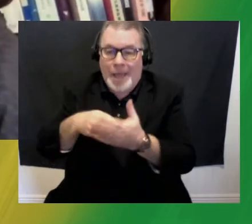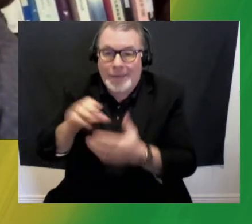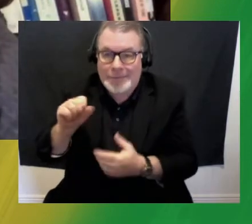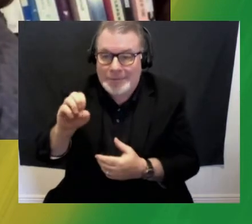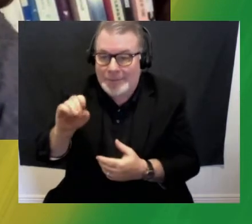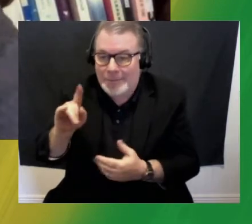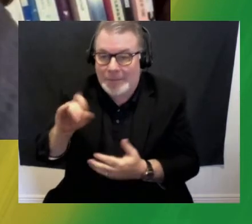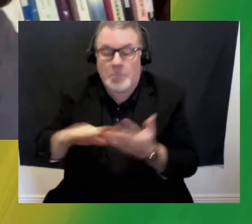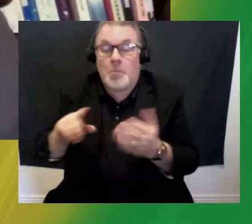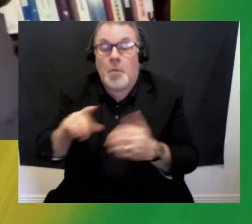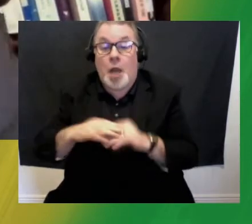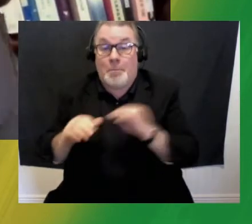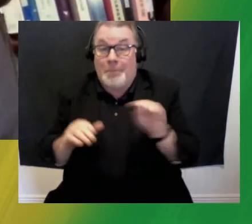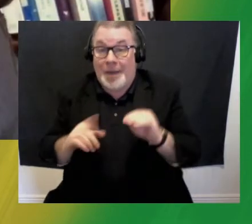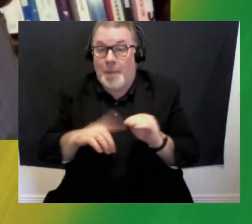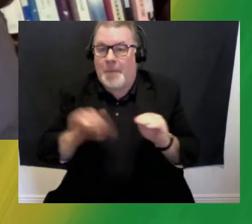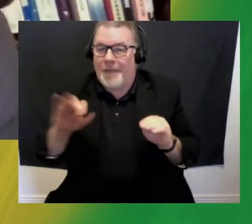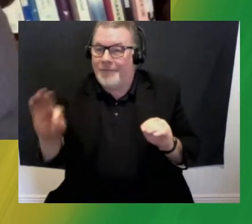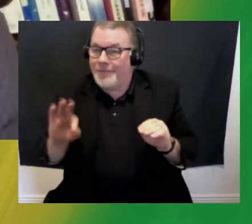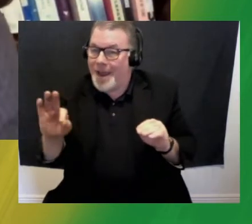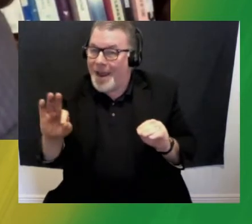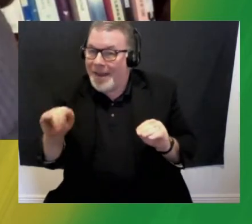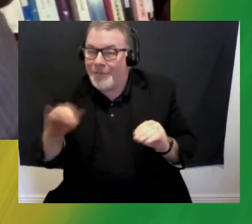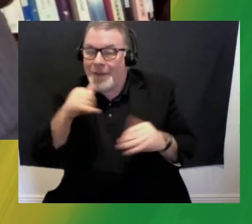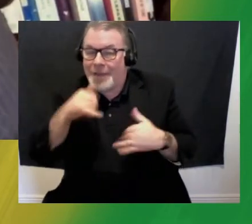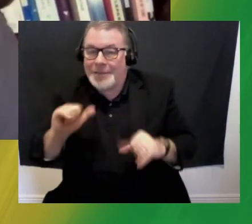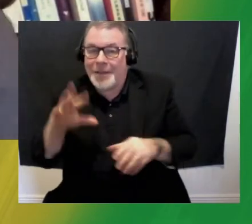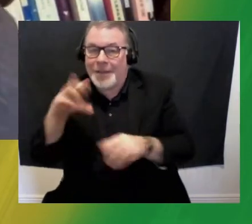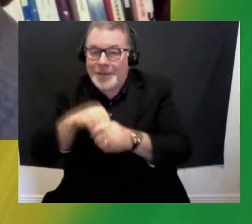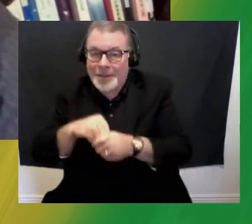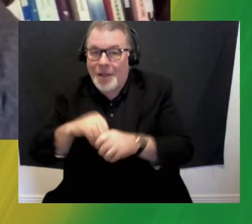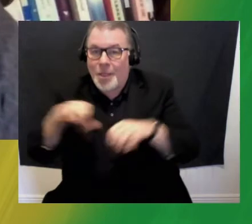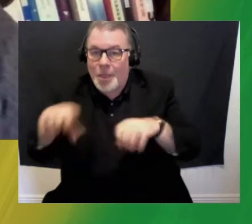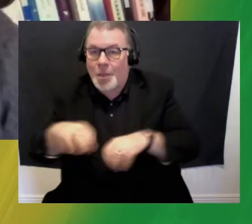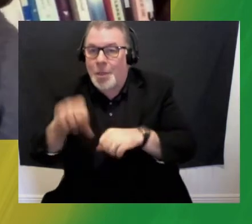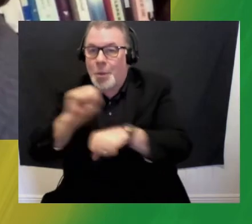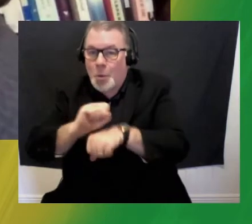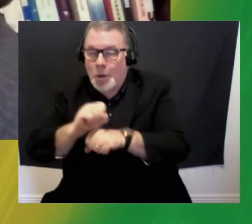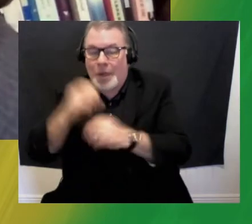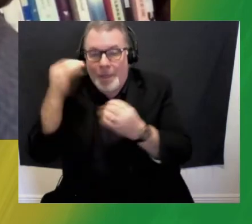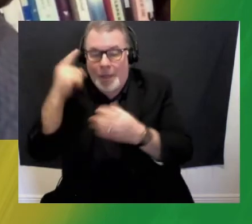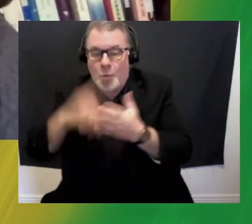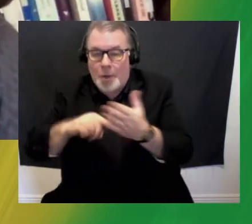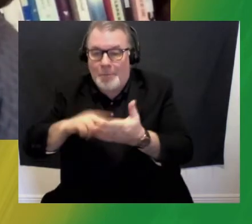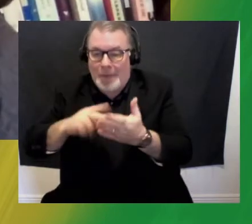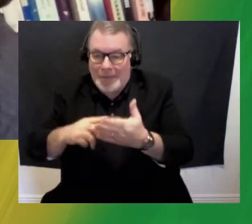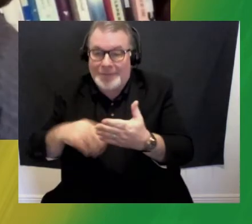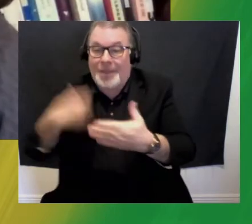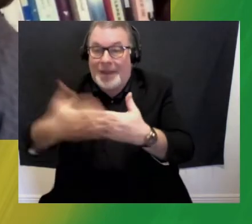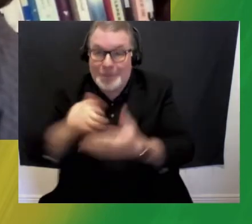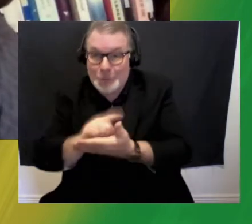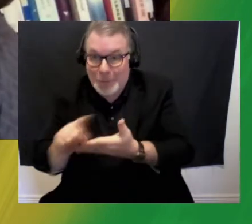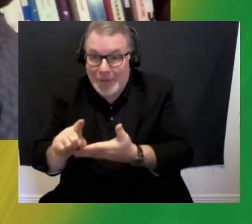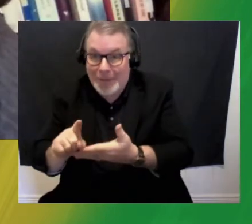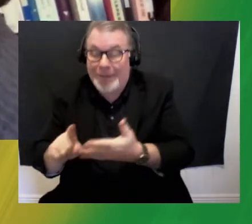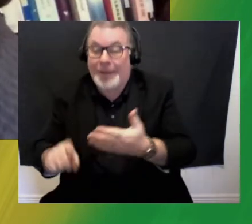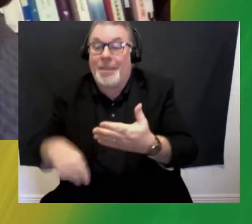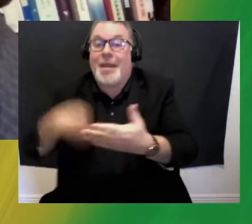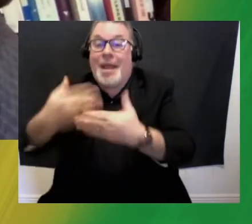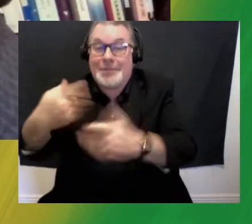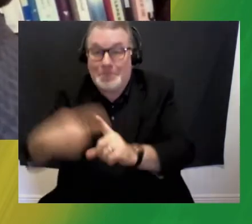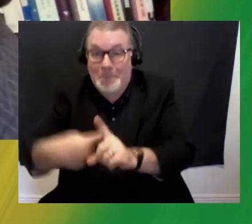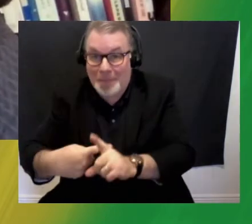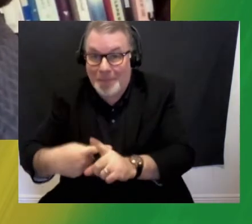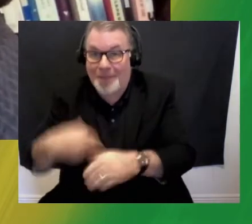by Friday, if you're not still actively engaging that work and thinking about what it means for the next week and the next month, then